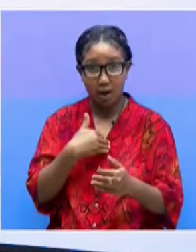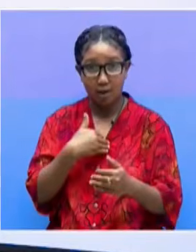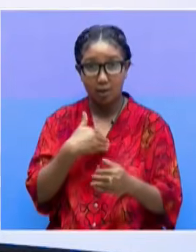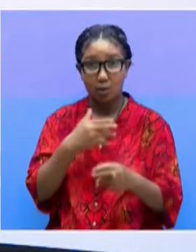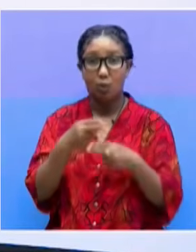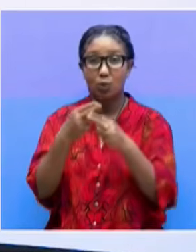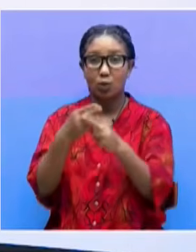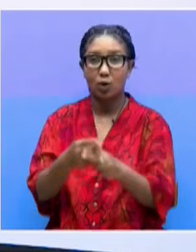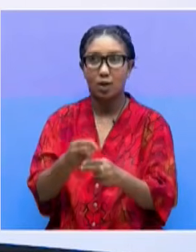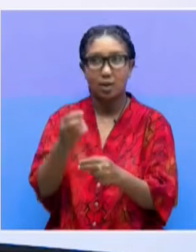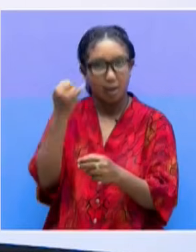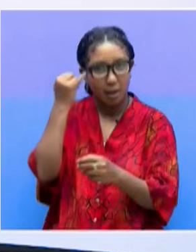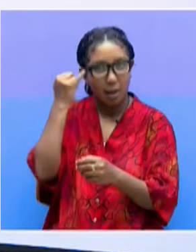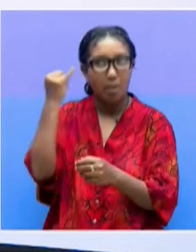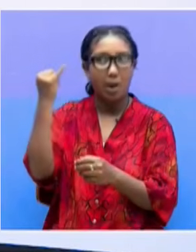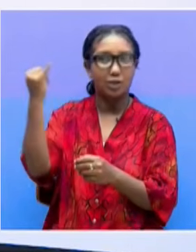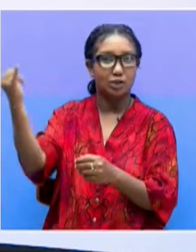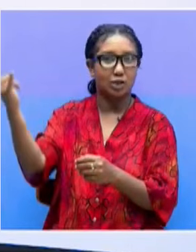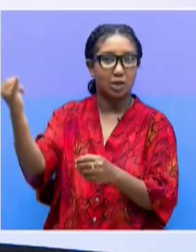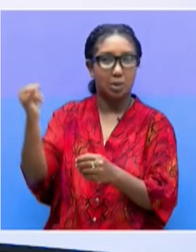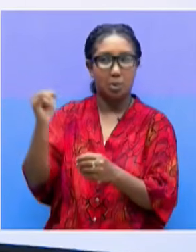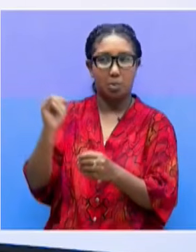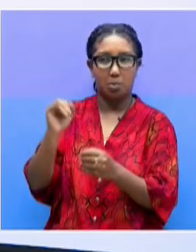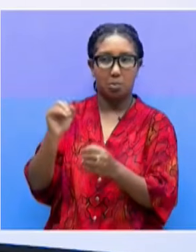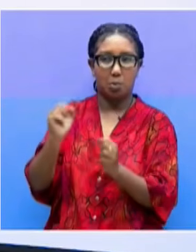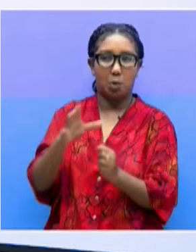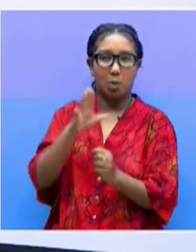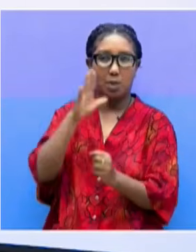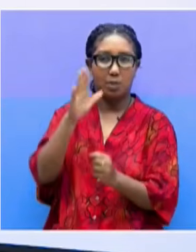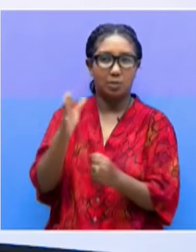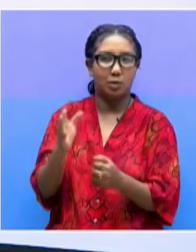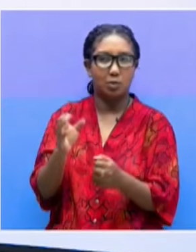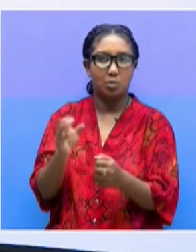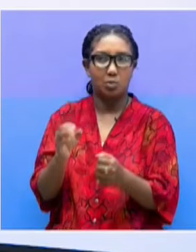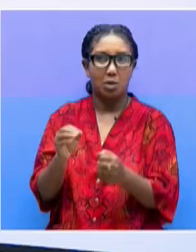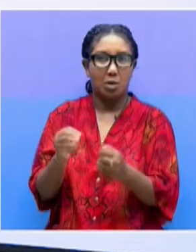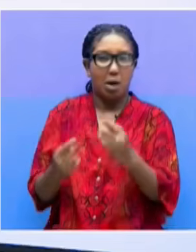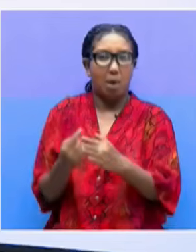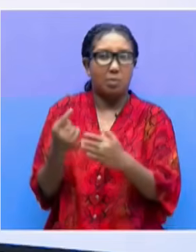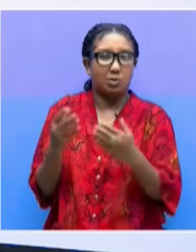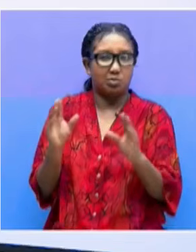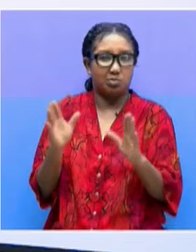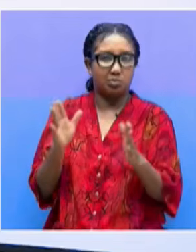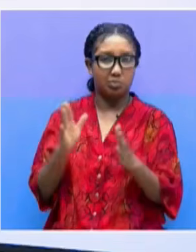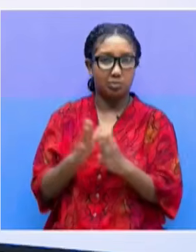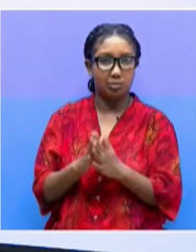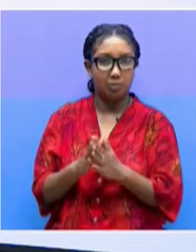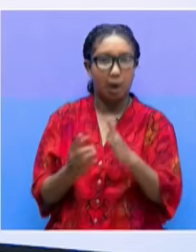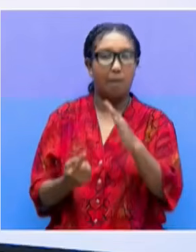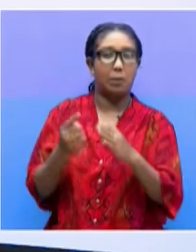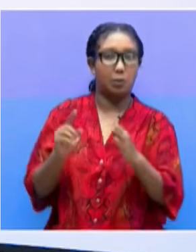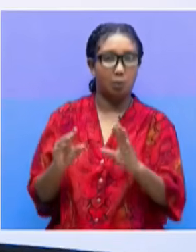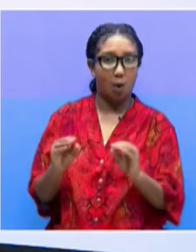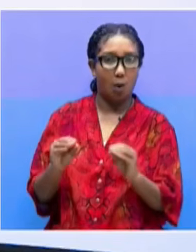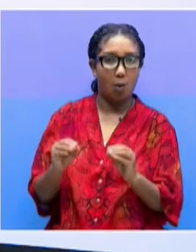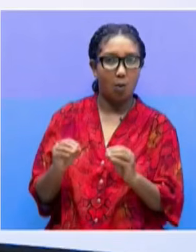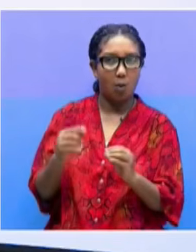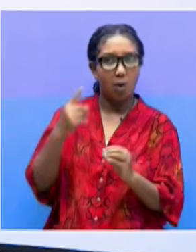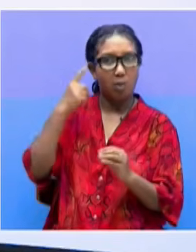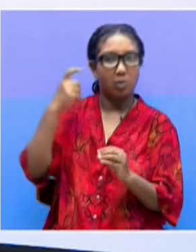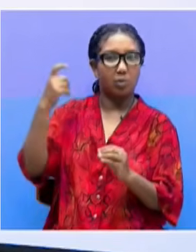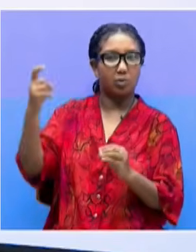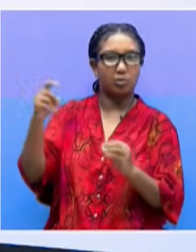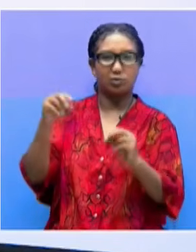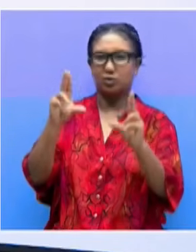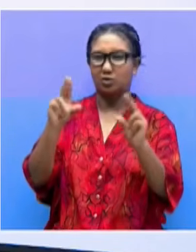call imaginary or improbable, there is no probability to happen. Right? There is no chance